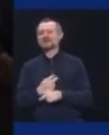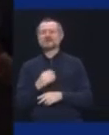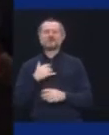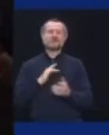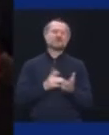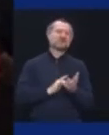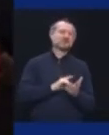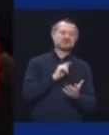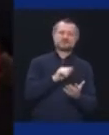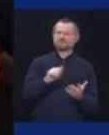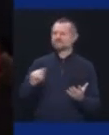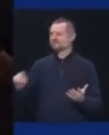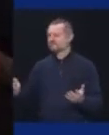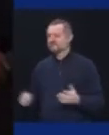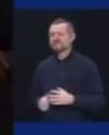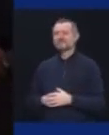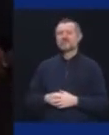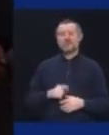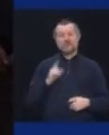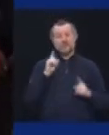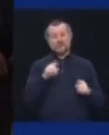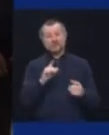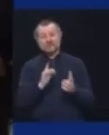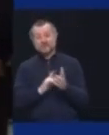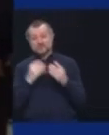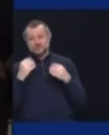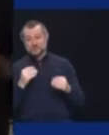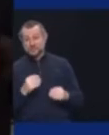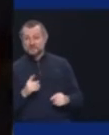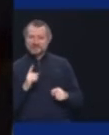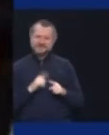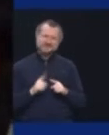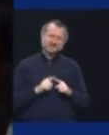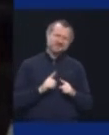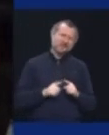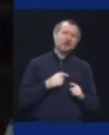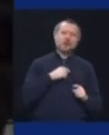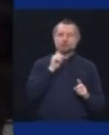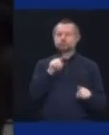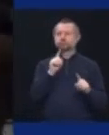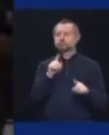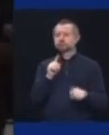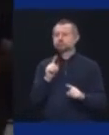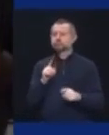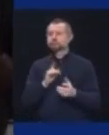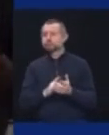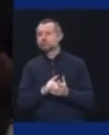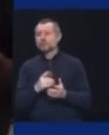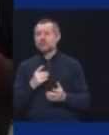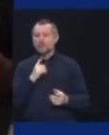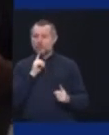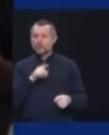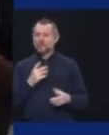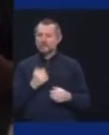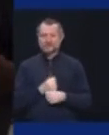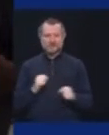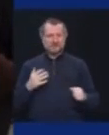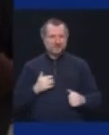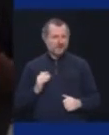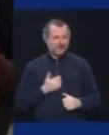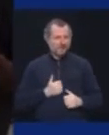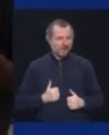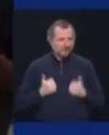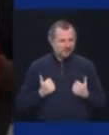can't line up at the drugstore so quickly because we want to save our lives.